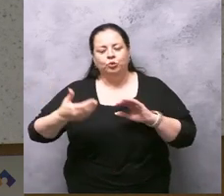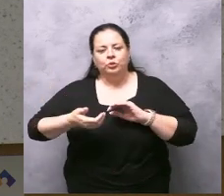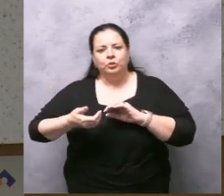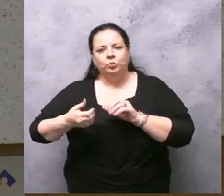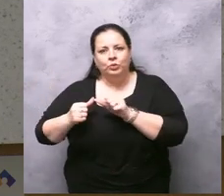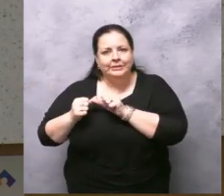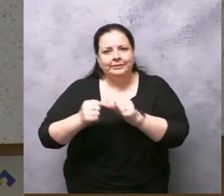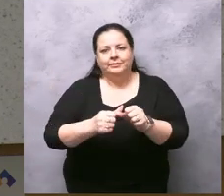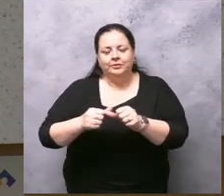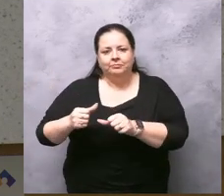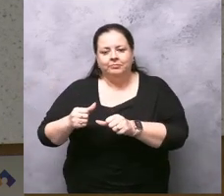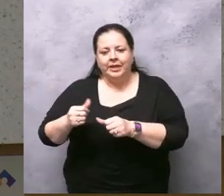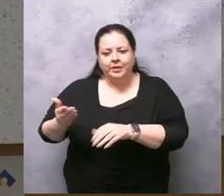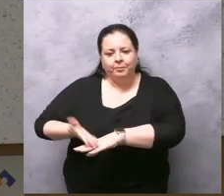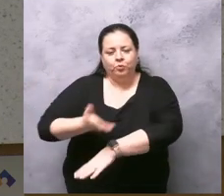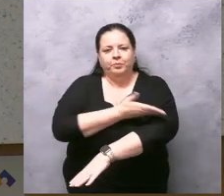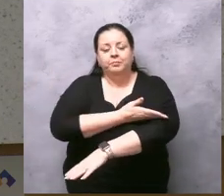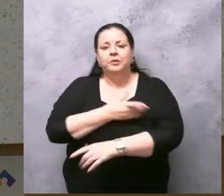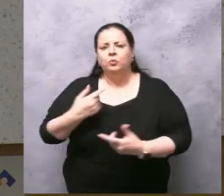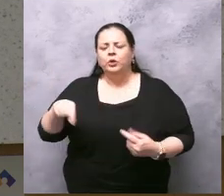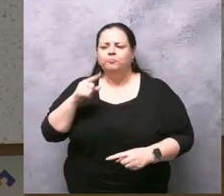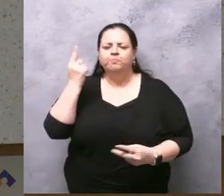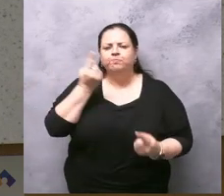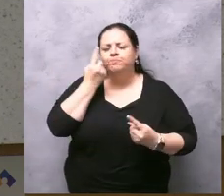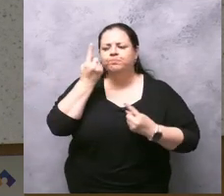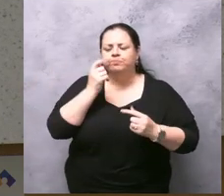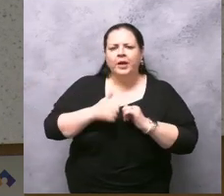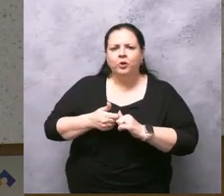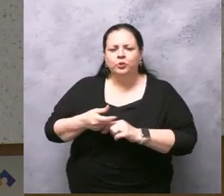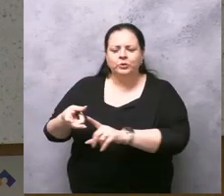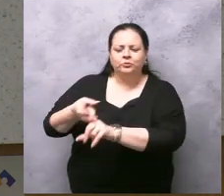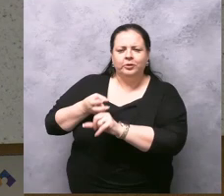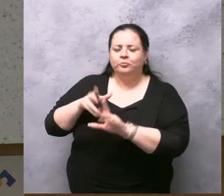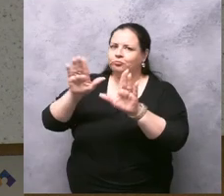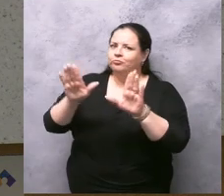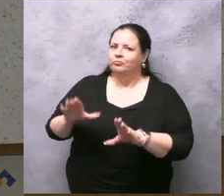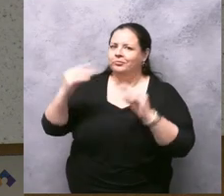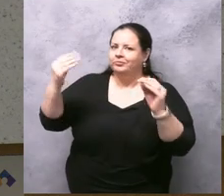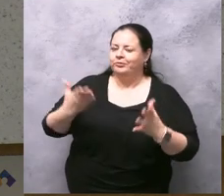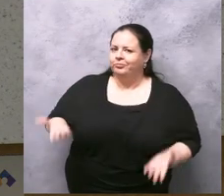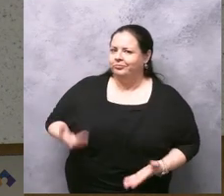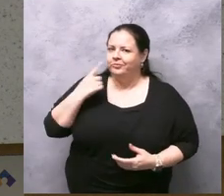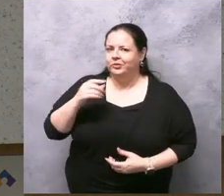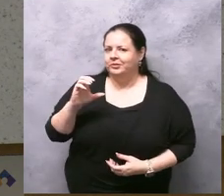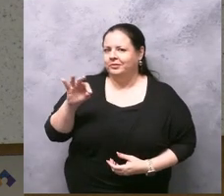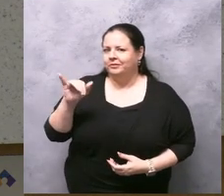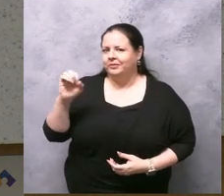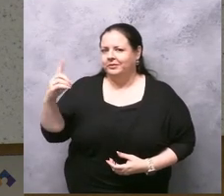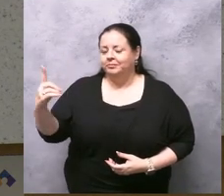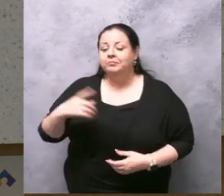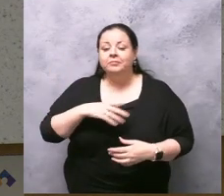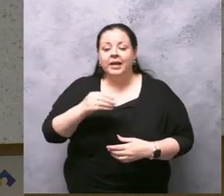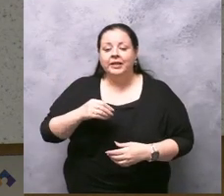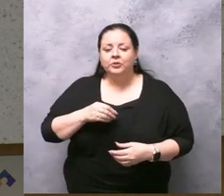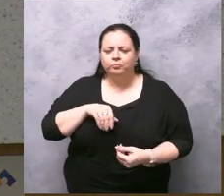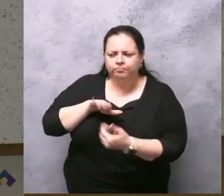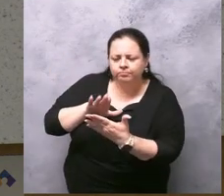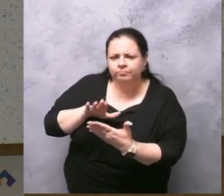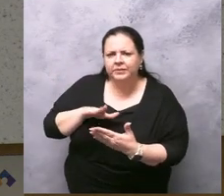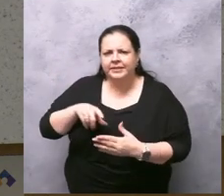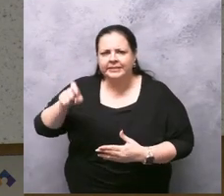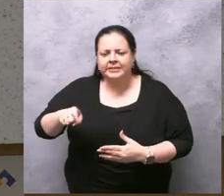The goal of the committee is to explore the best ways to keep and attract great teachers here in Cypress-Fair, and to address the needs